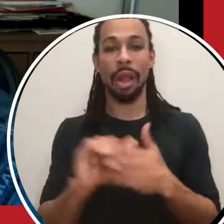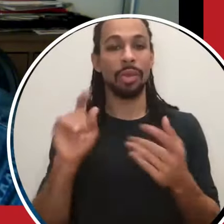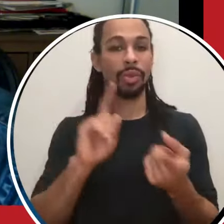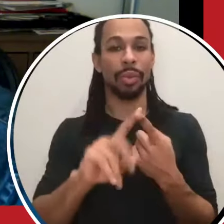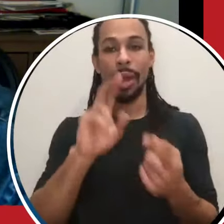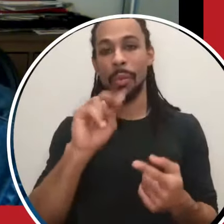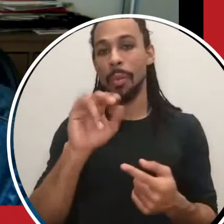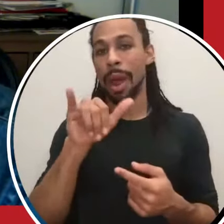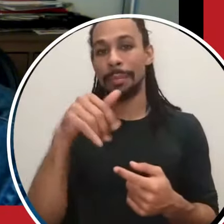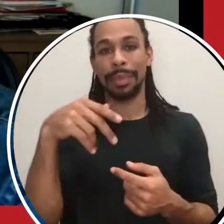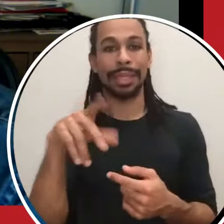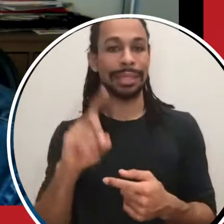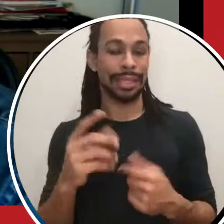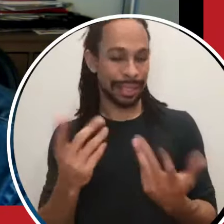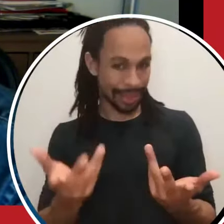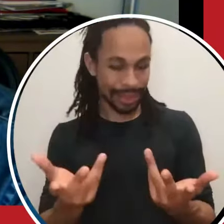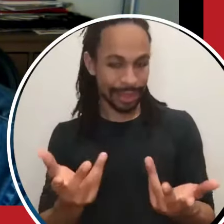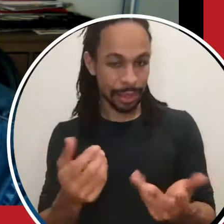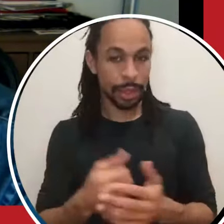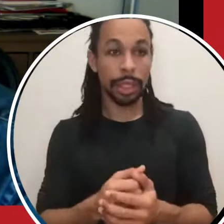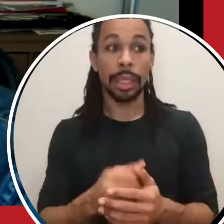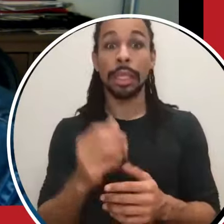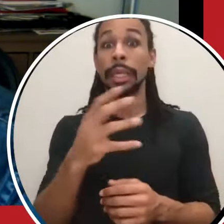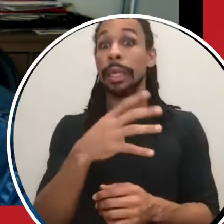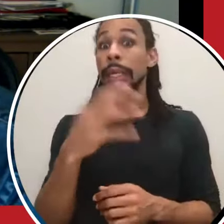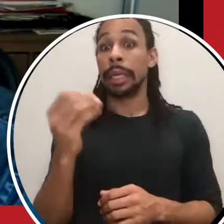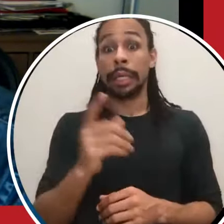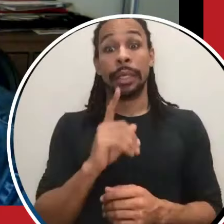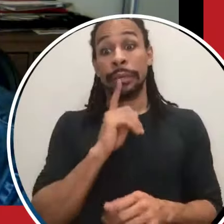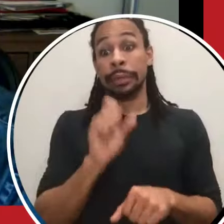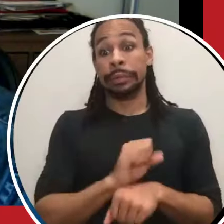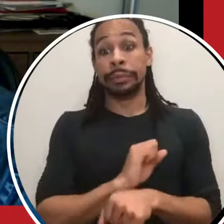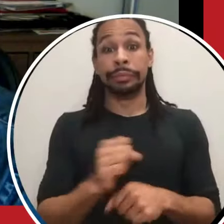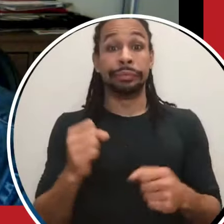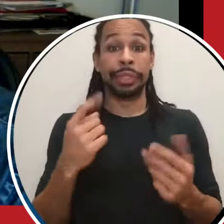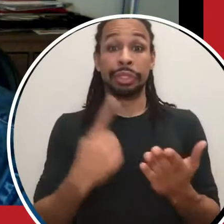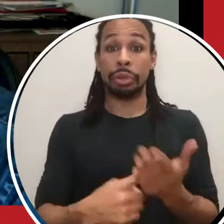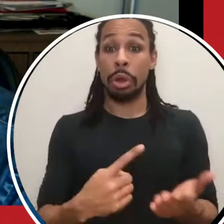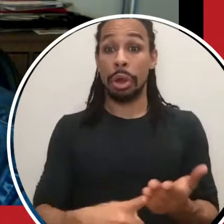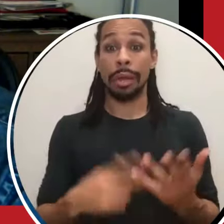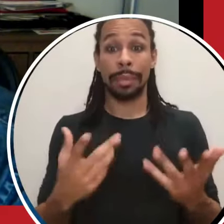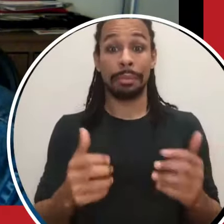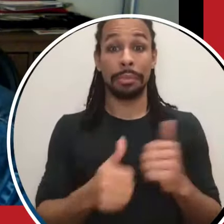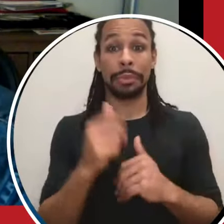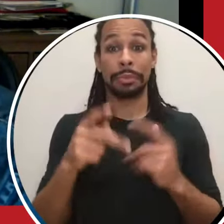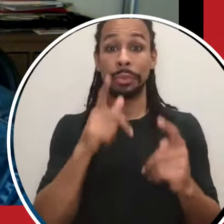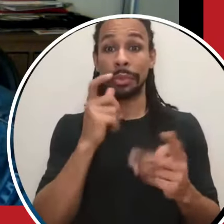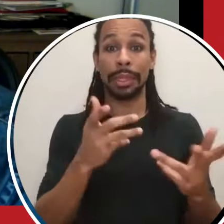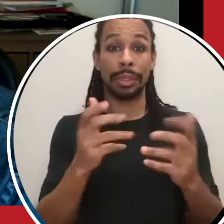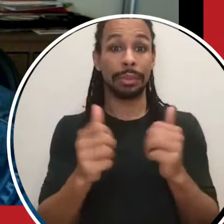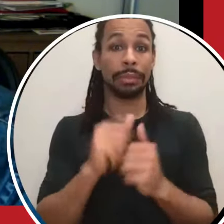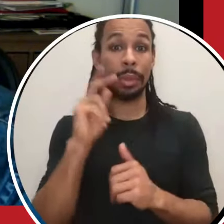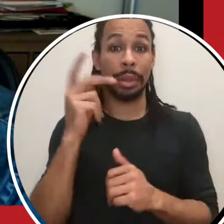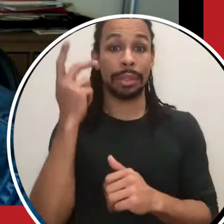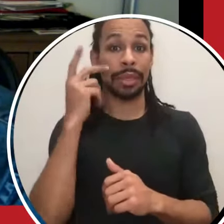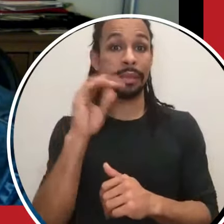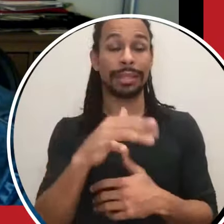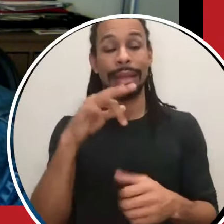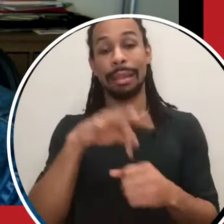But aside from that, I mean, real talk, most people's engagement with politics is by way of electoral